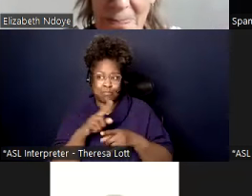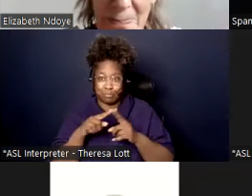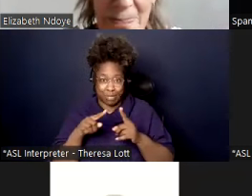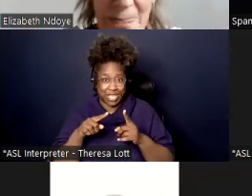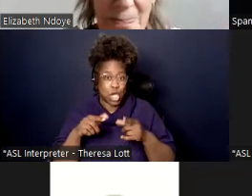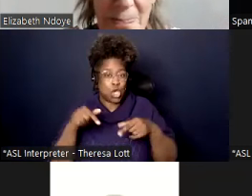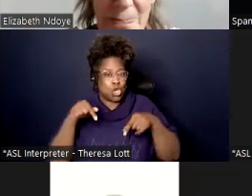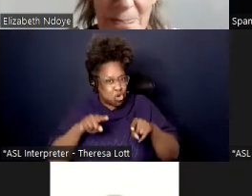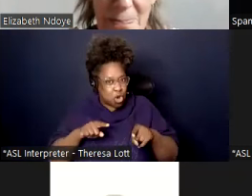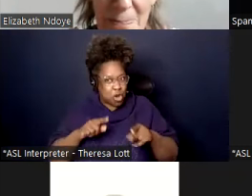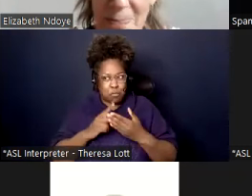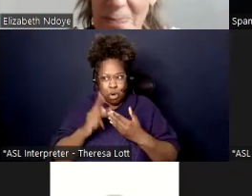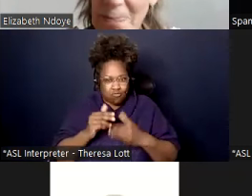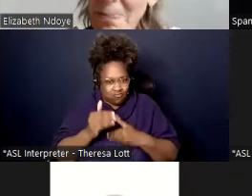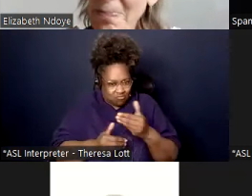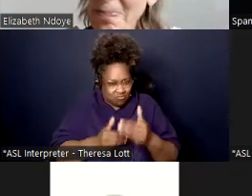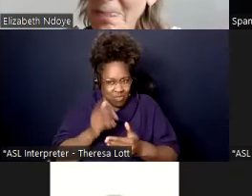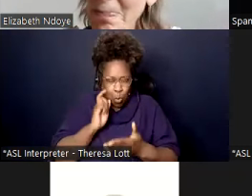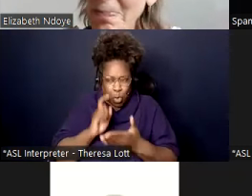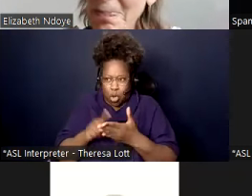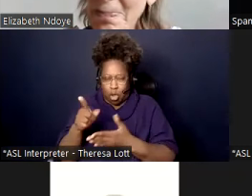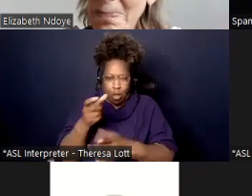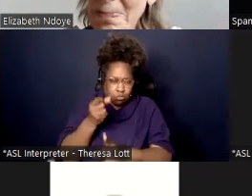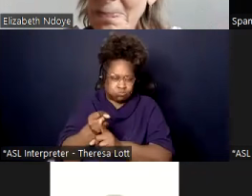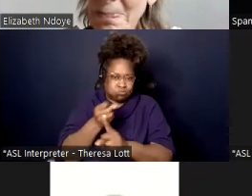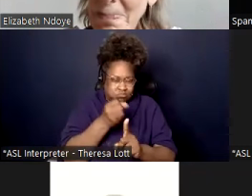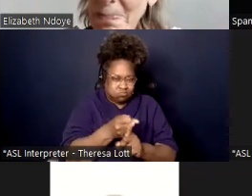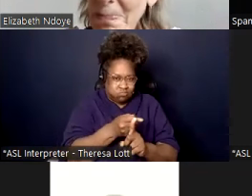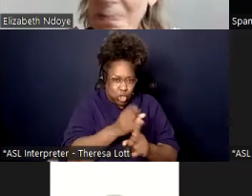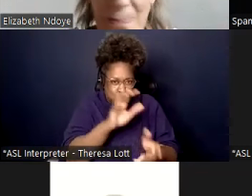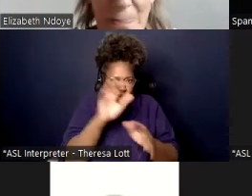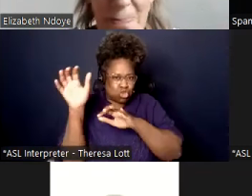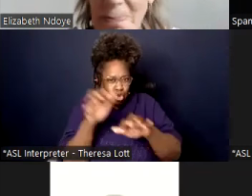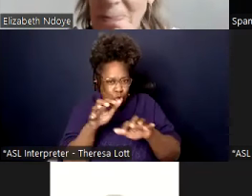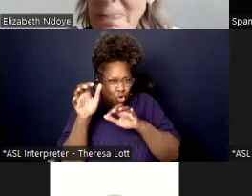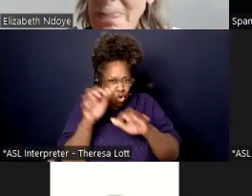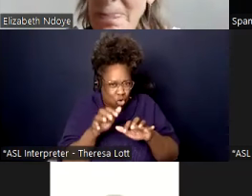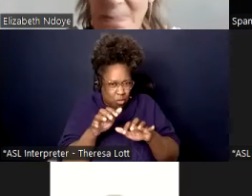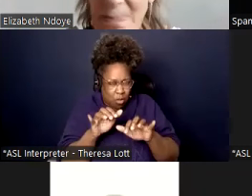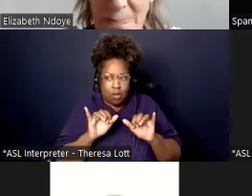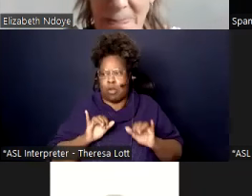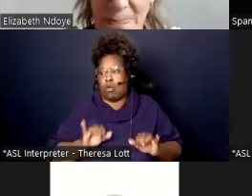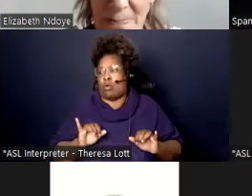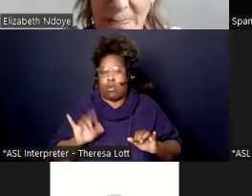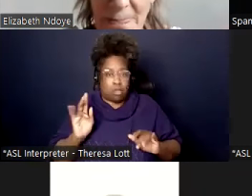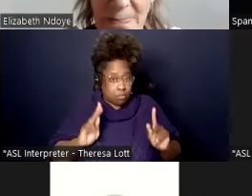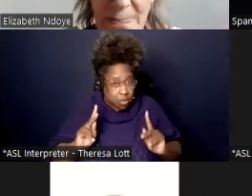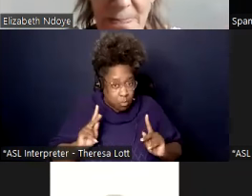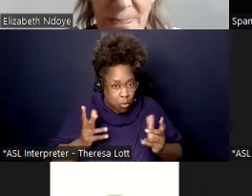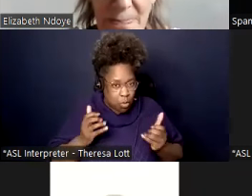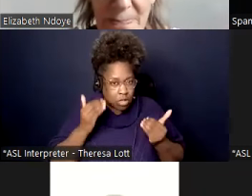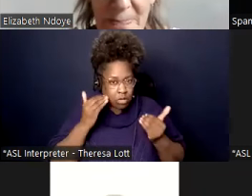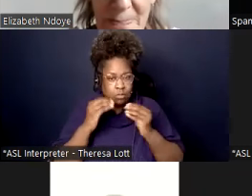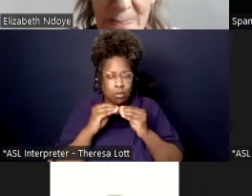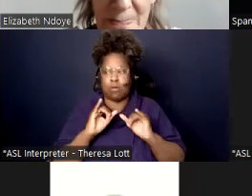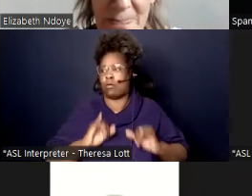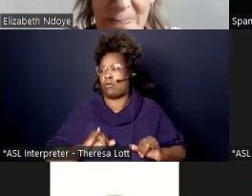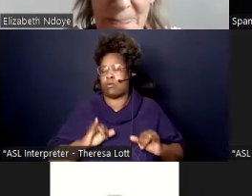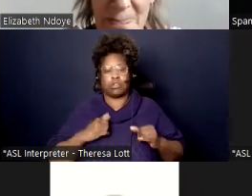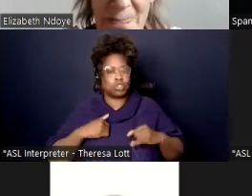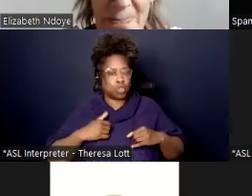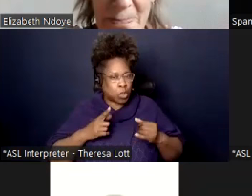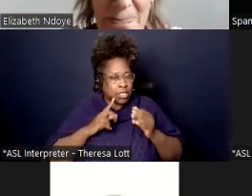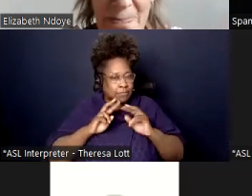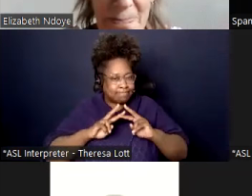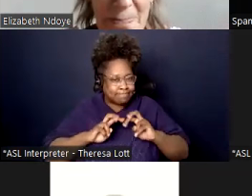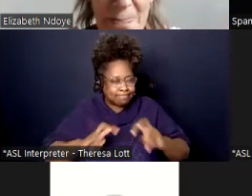during it, and just like hearing that this was a concern and interest of people through our outreach, we did. It has been something that we've been exploring. So we do have